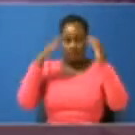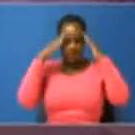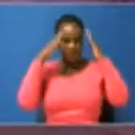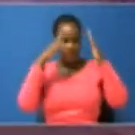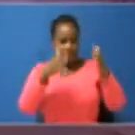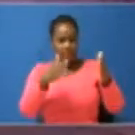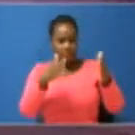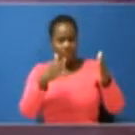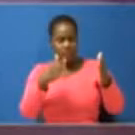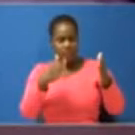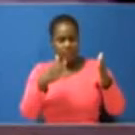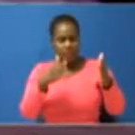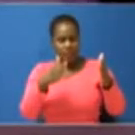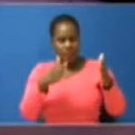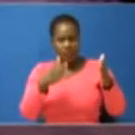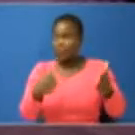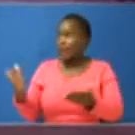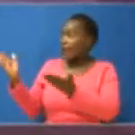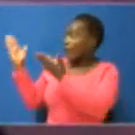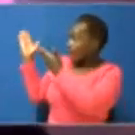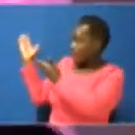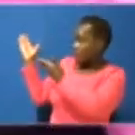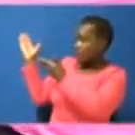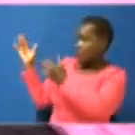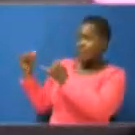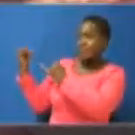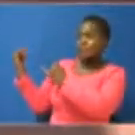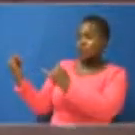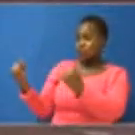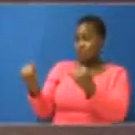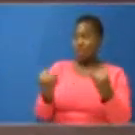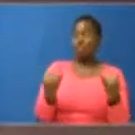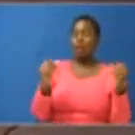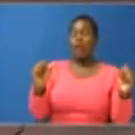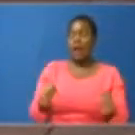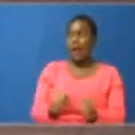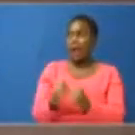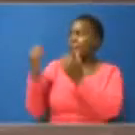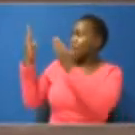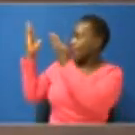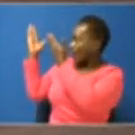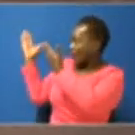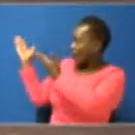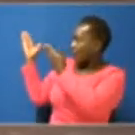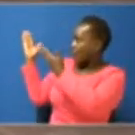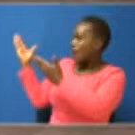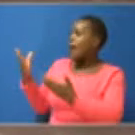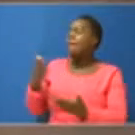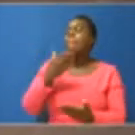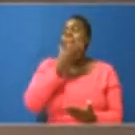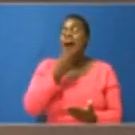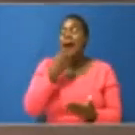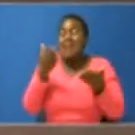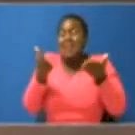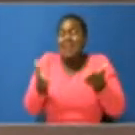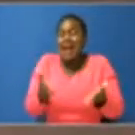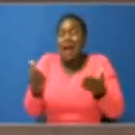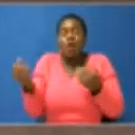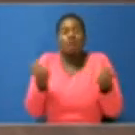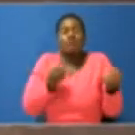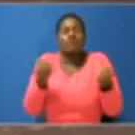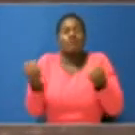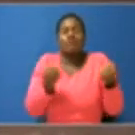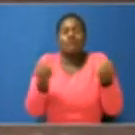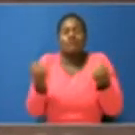on the lights this is where the introductory session will be and uh the gentleman of the moment will be driving